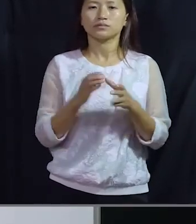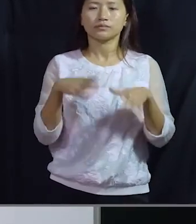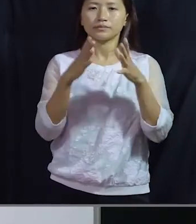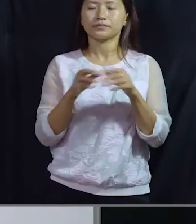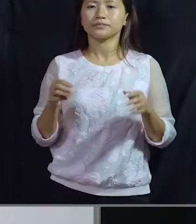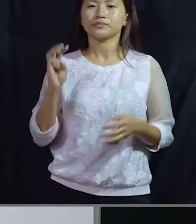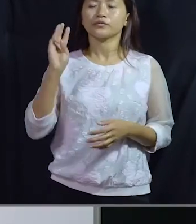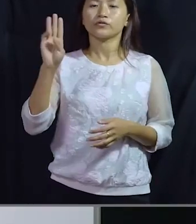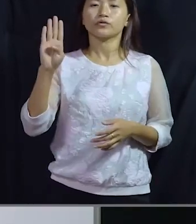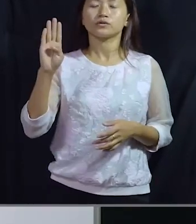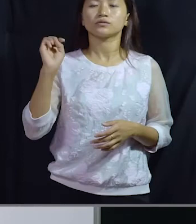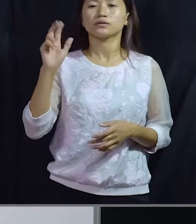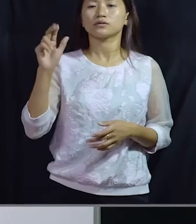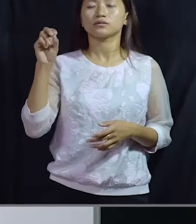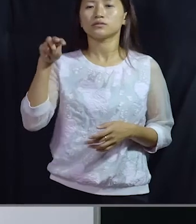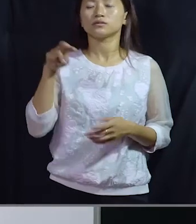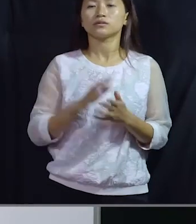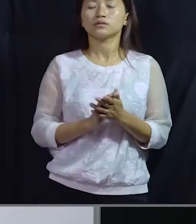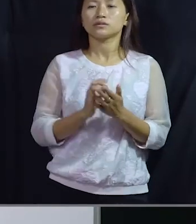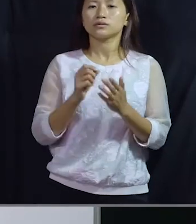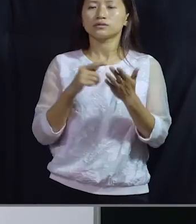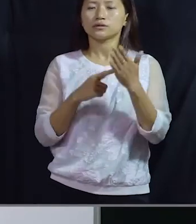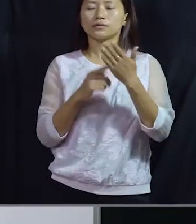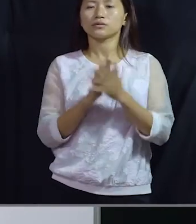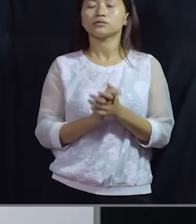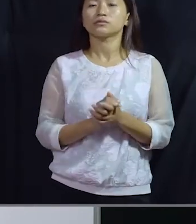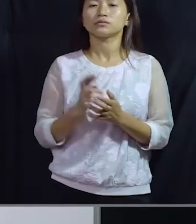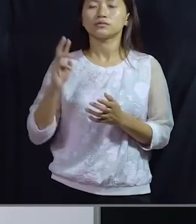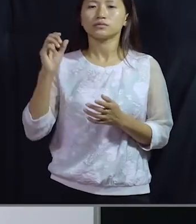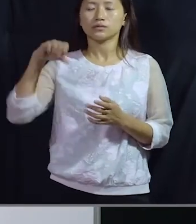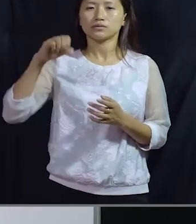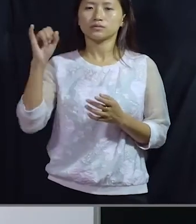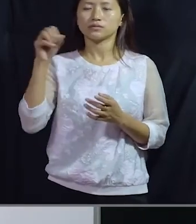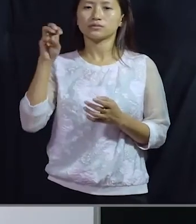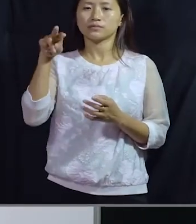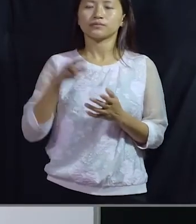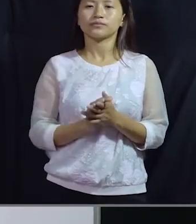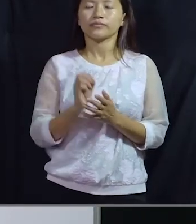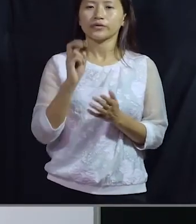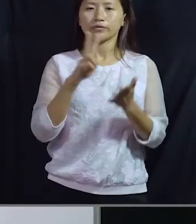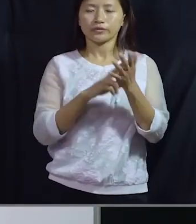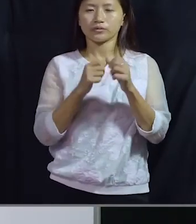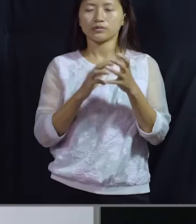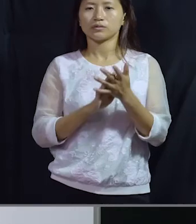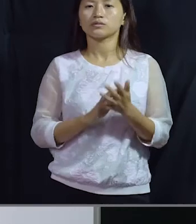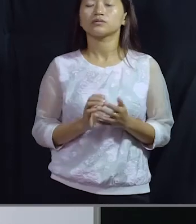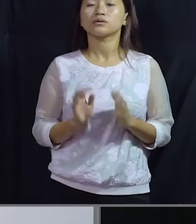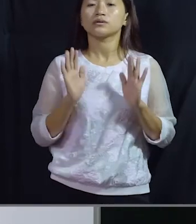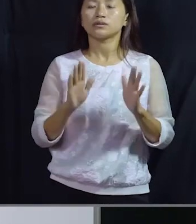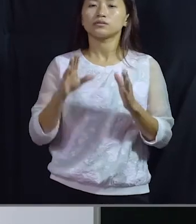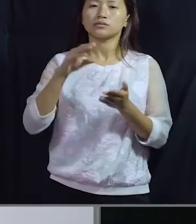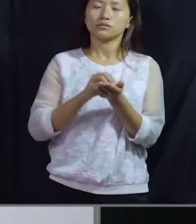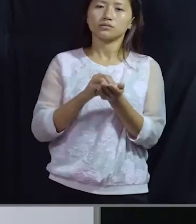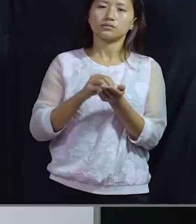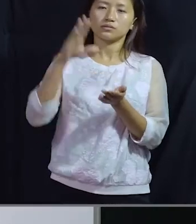is 4,800. Depreciation is 9,600. Therefore, the value of plant and machinery has been